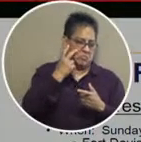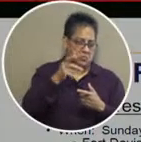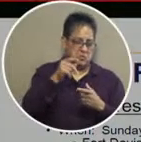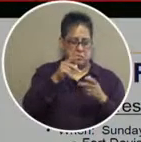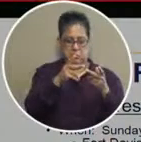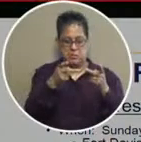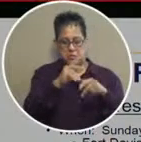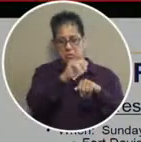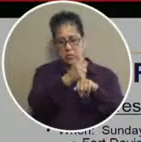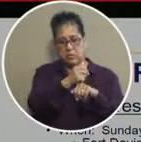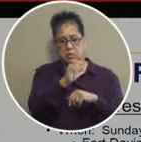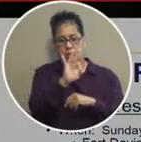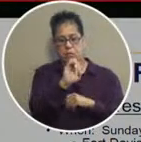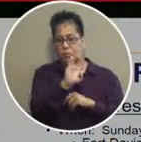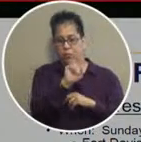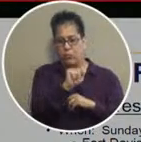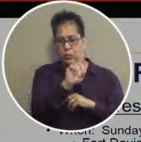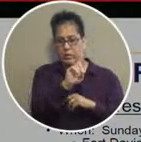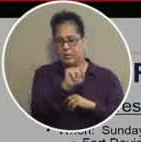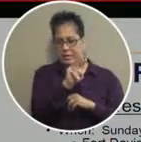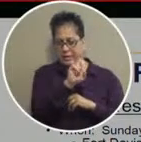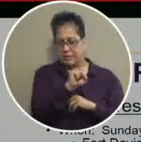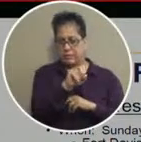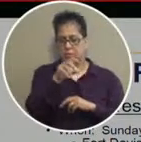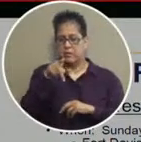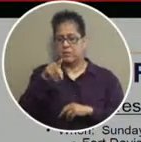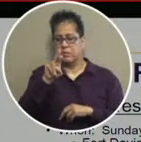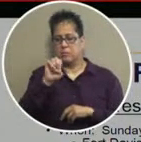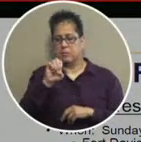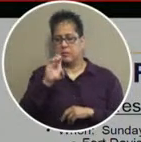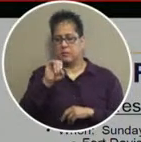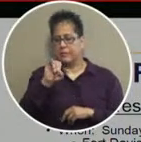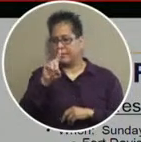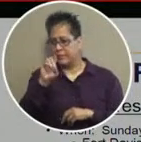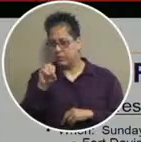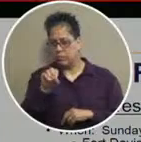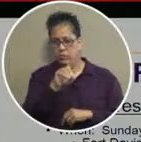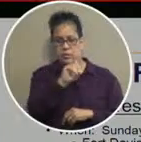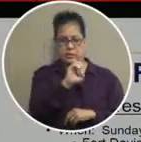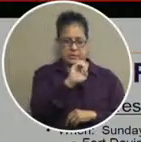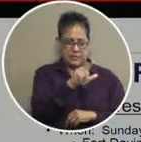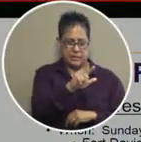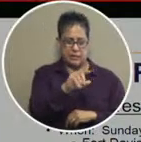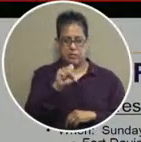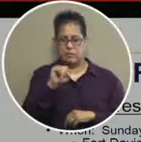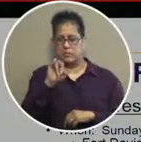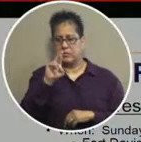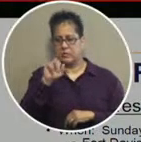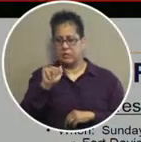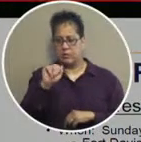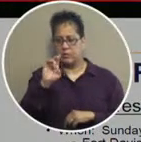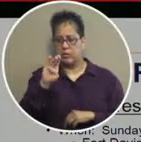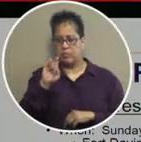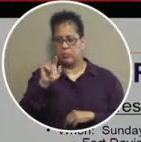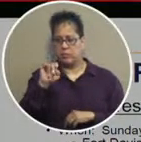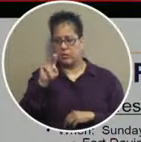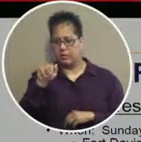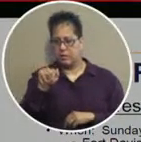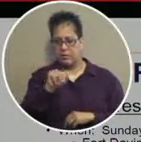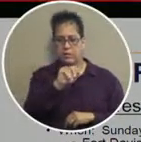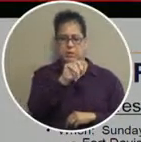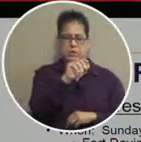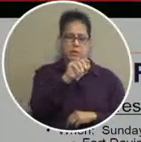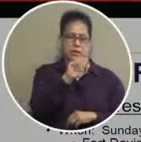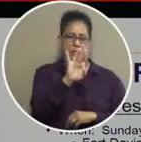including Fort Davis, the city of Presidio, Del City, Sierra Blanca, Fabens,